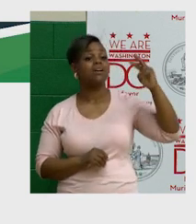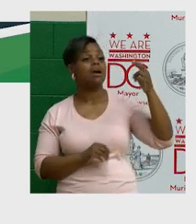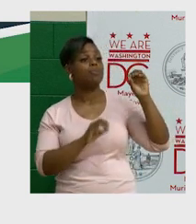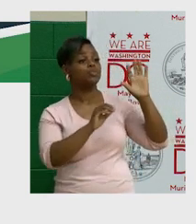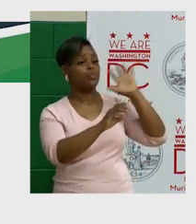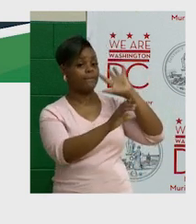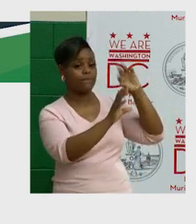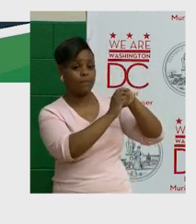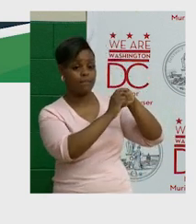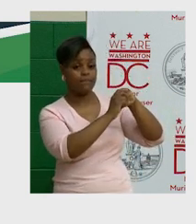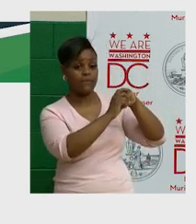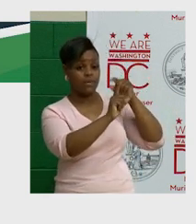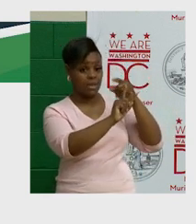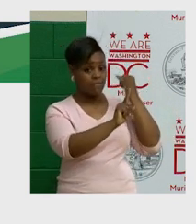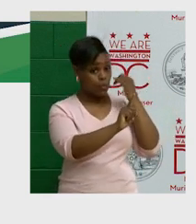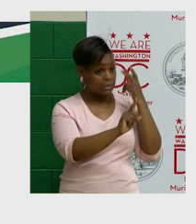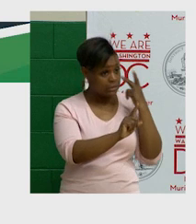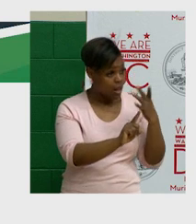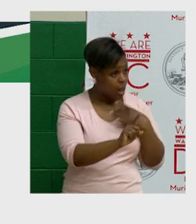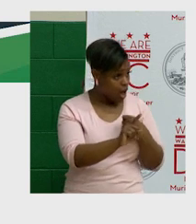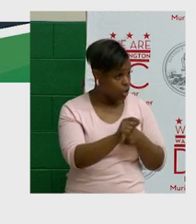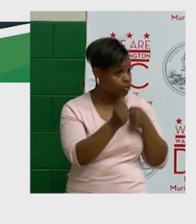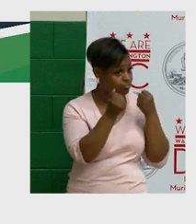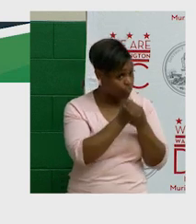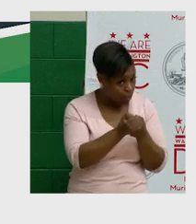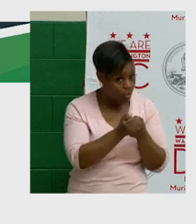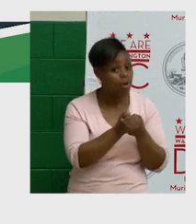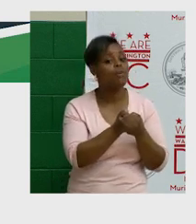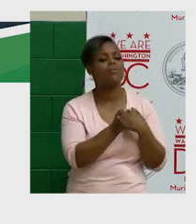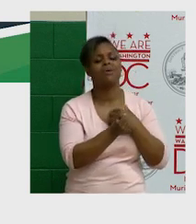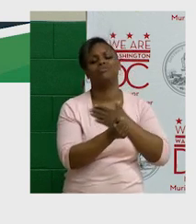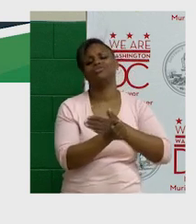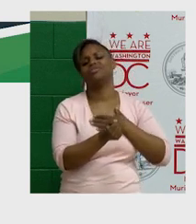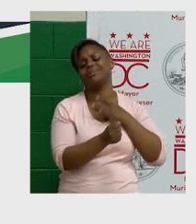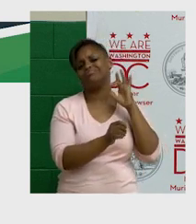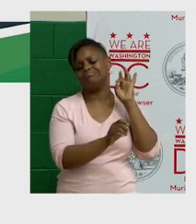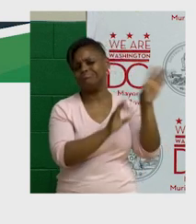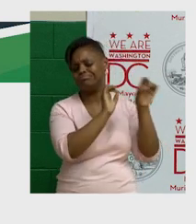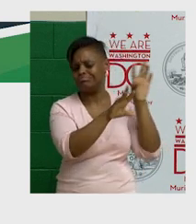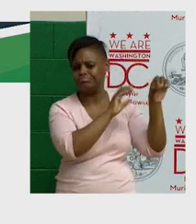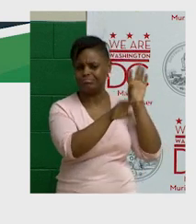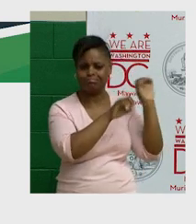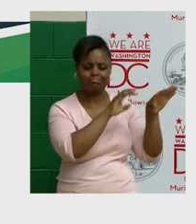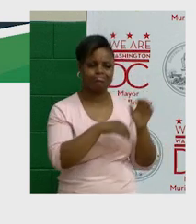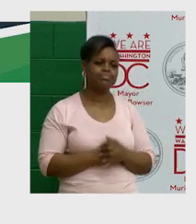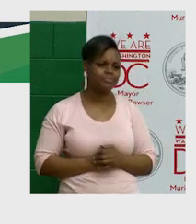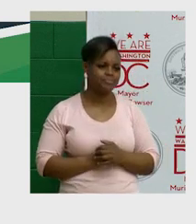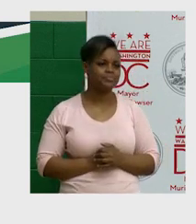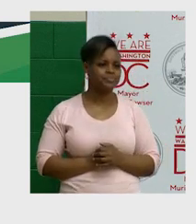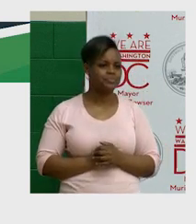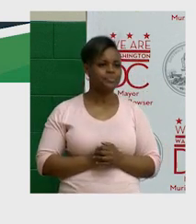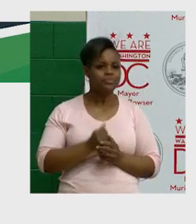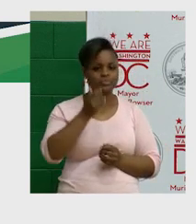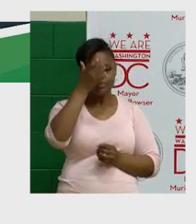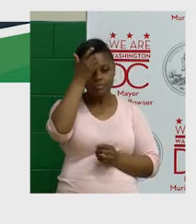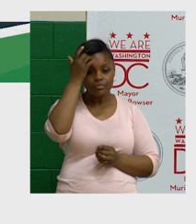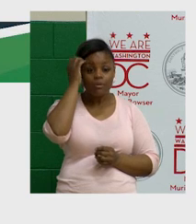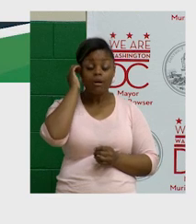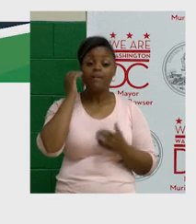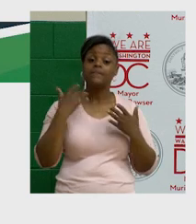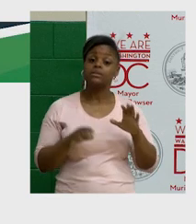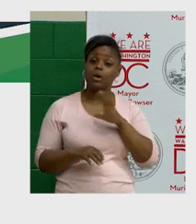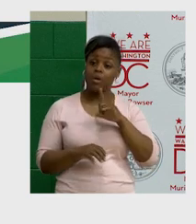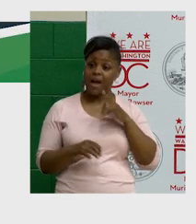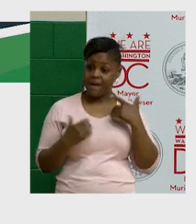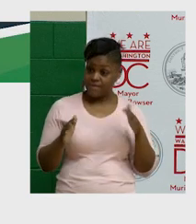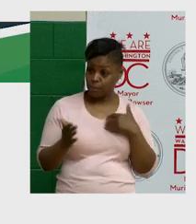something that you like and really support. We'd appreciate you telling the DC Council about that. After the council has the budget,